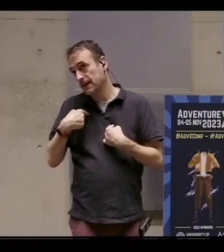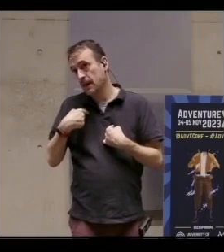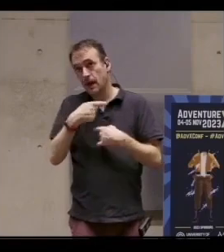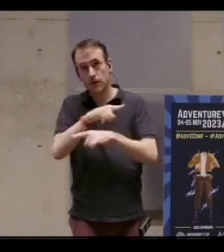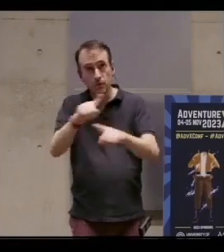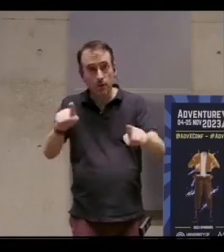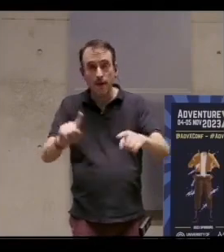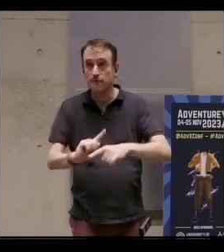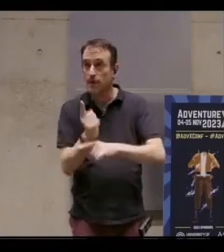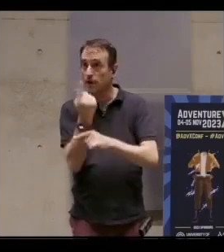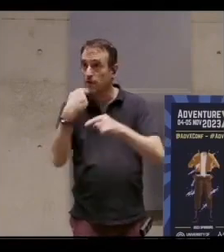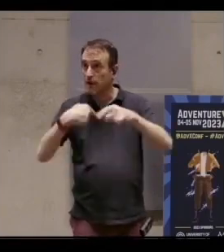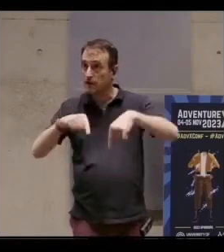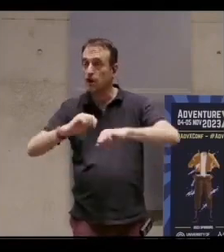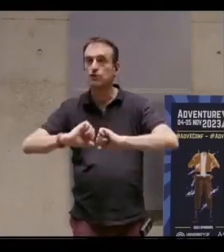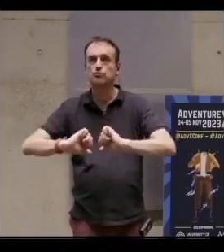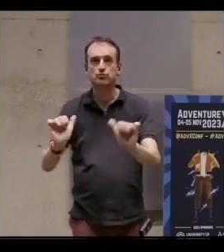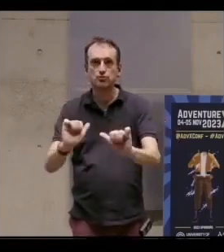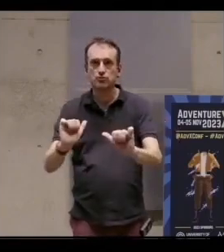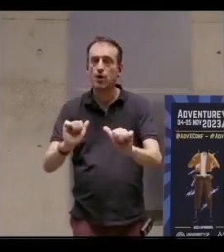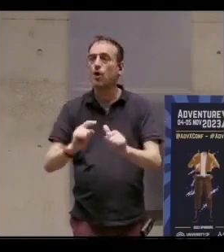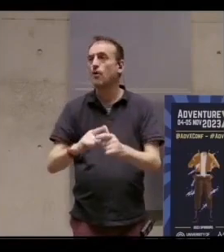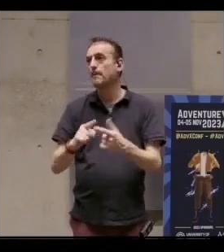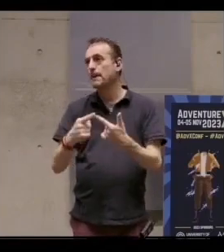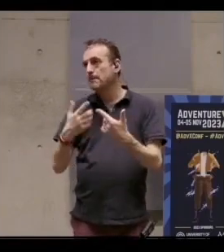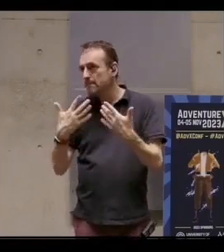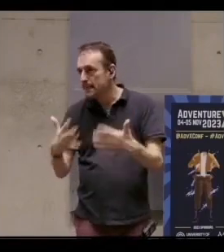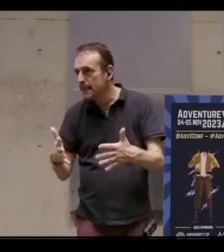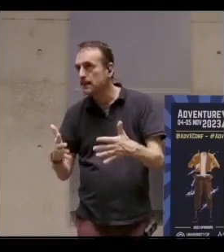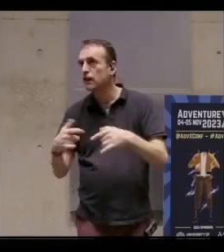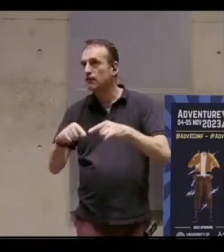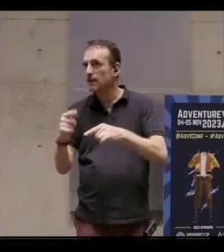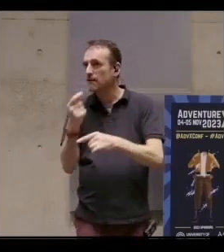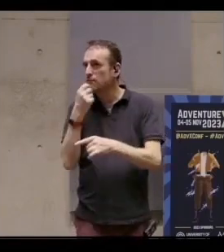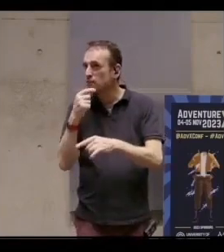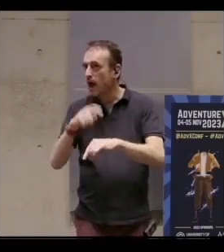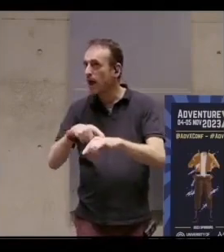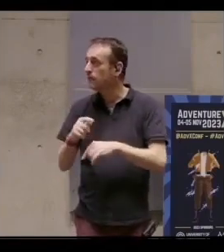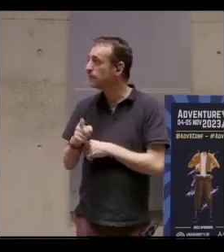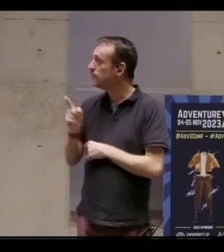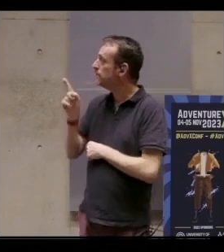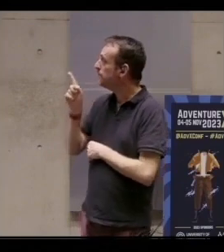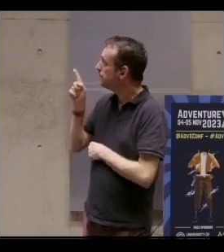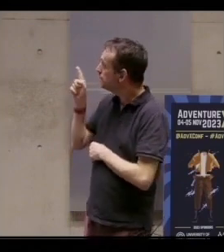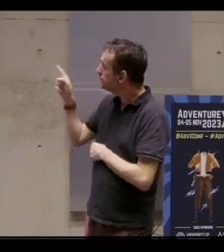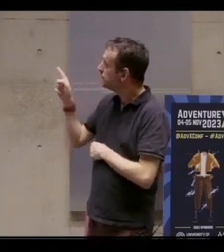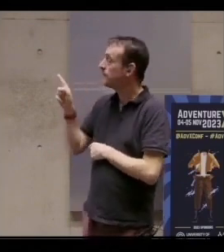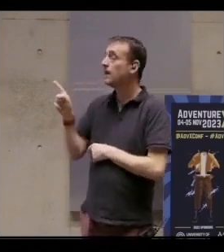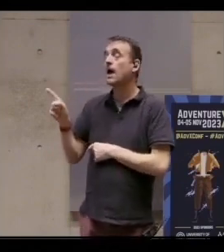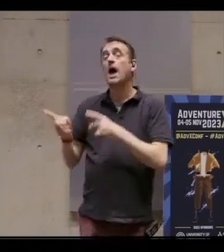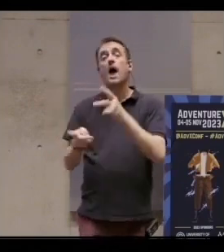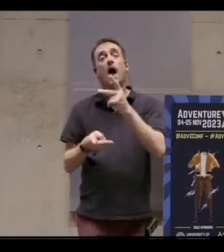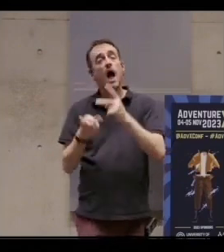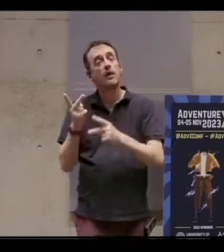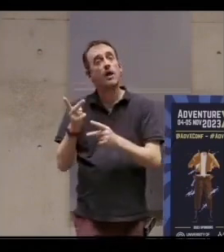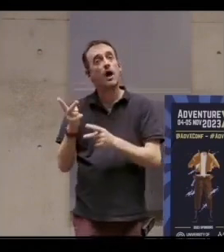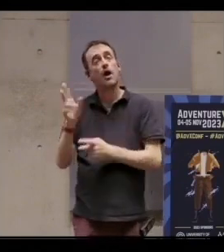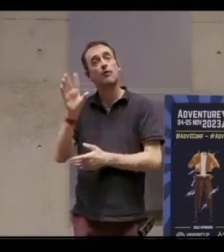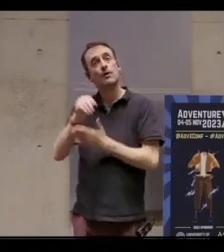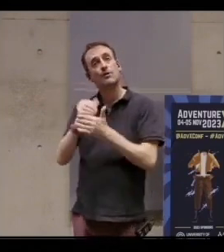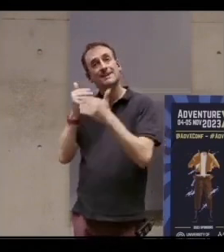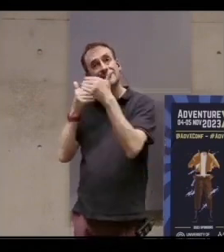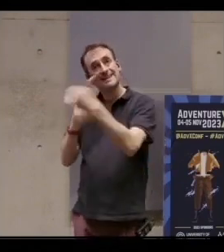first directing experience, or even if you've had just a few, here's some things that you can also do. Shadow other recording sessions wherever you